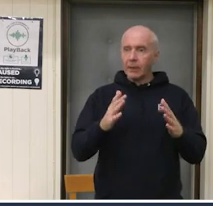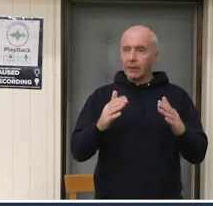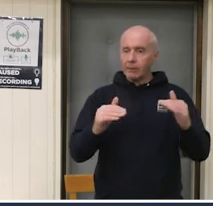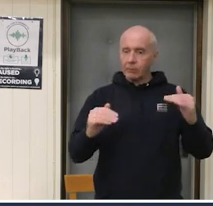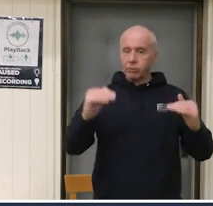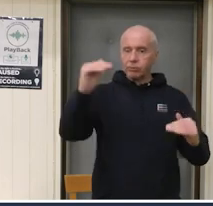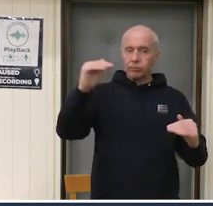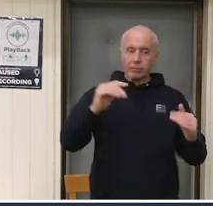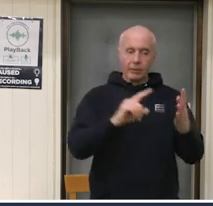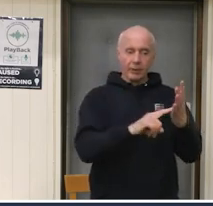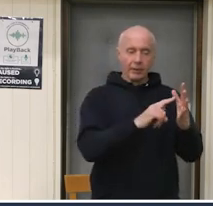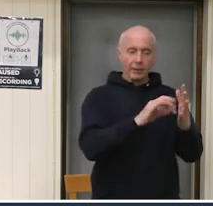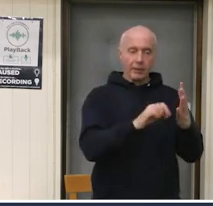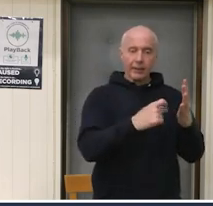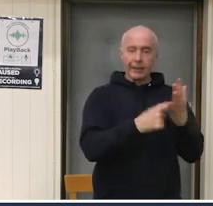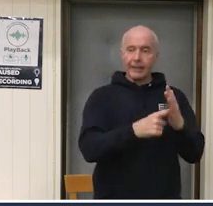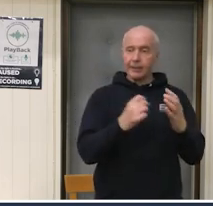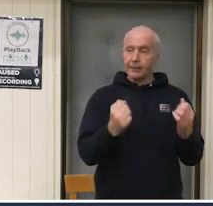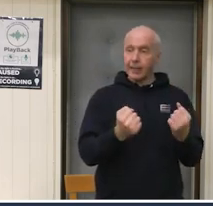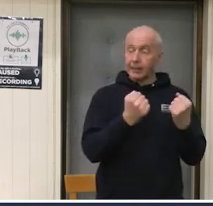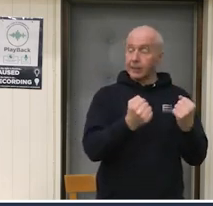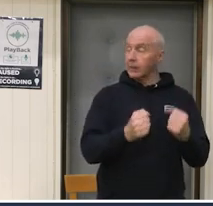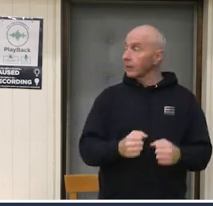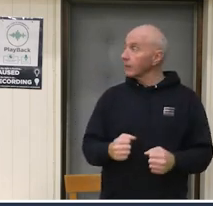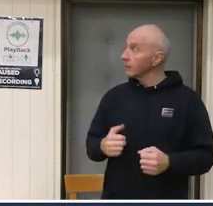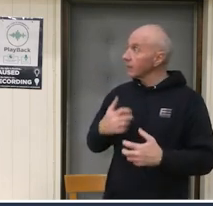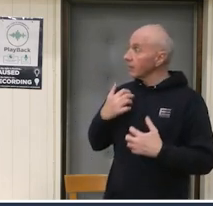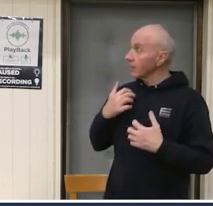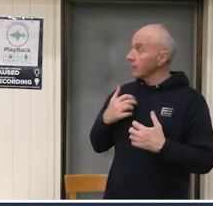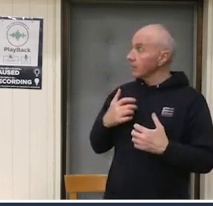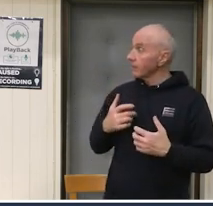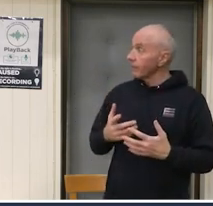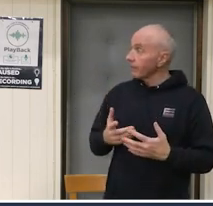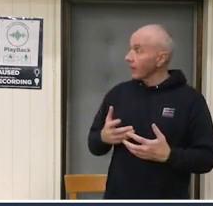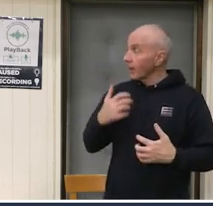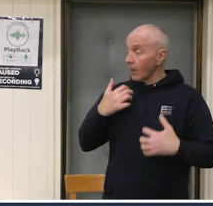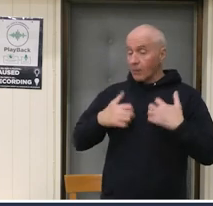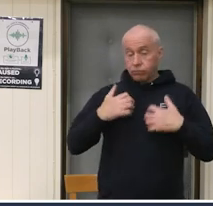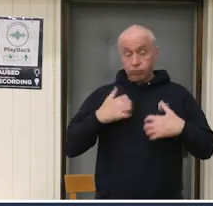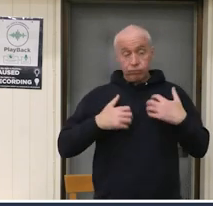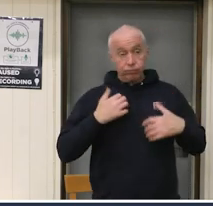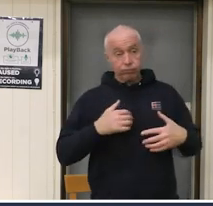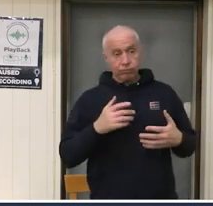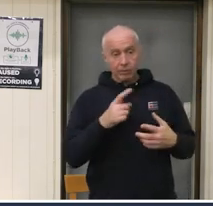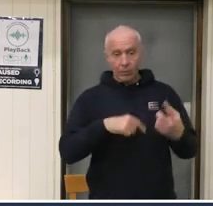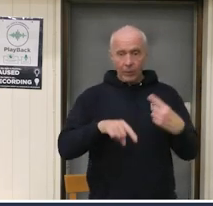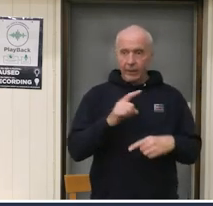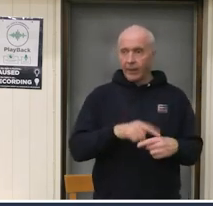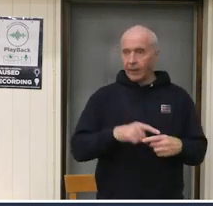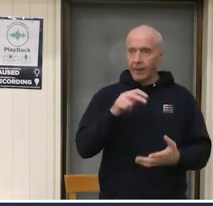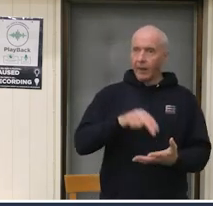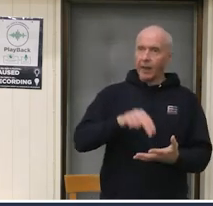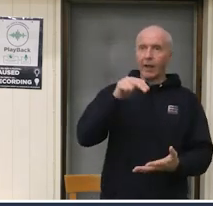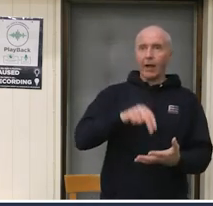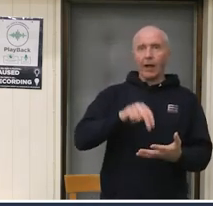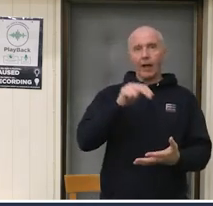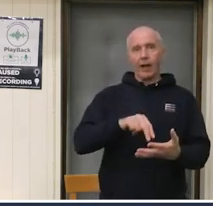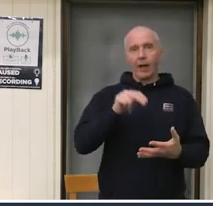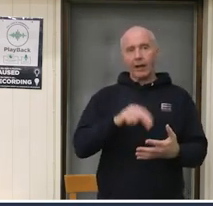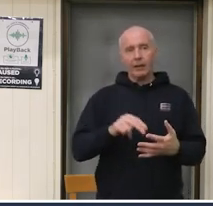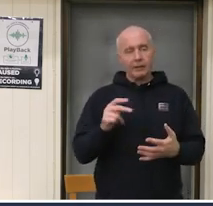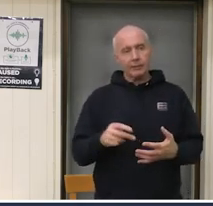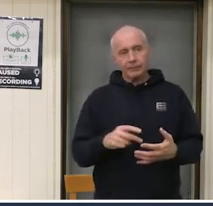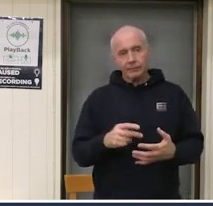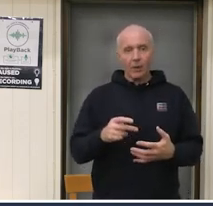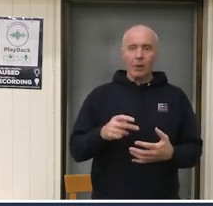Now, this was very exciting. Obviously, we were all bouncing up and down on the end of our springs and going on the radio and talking about